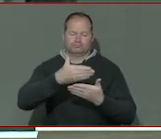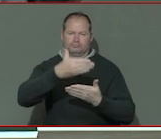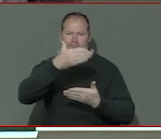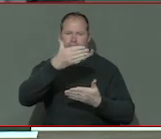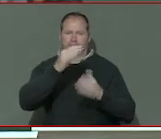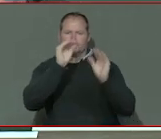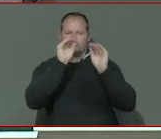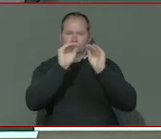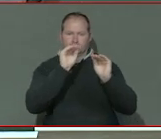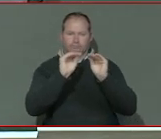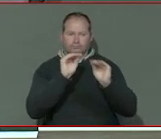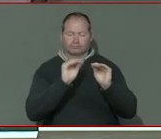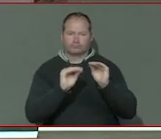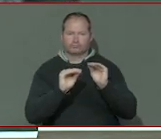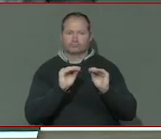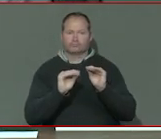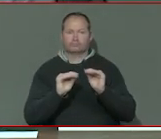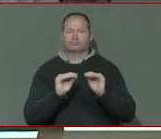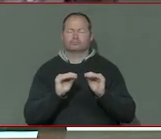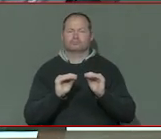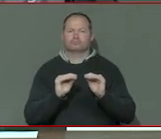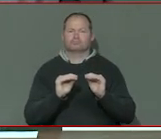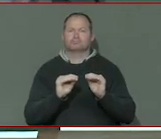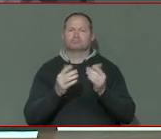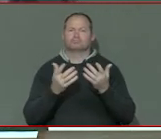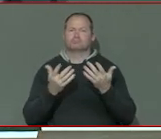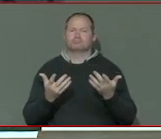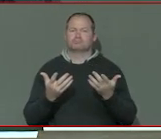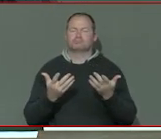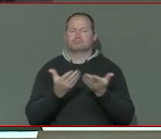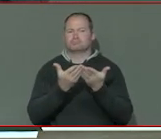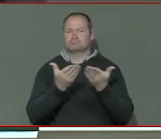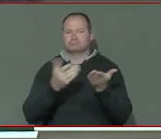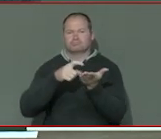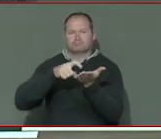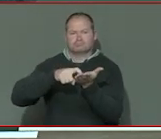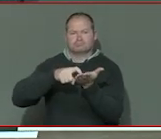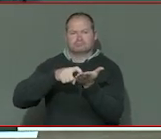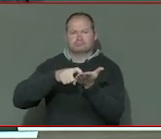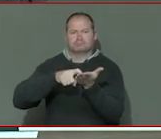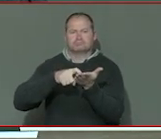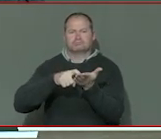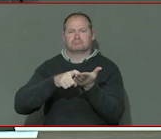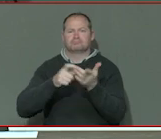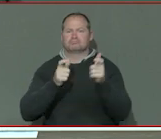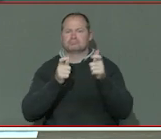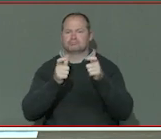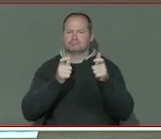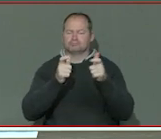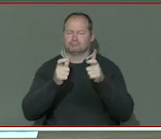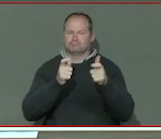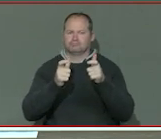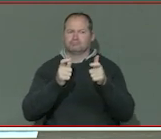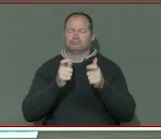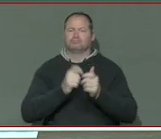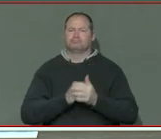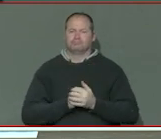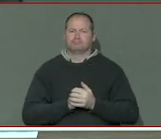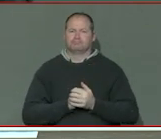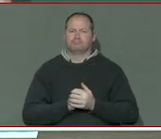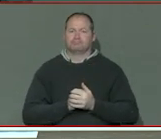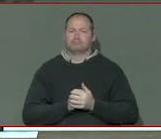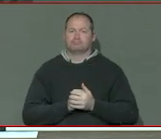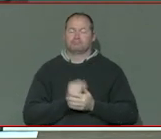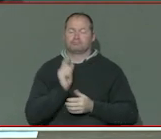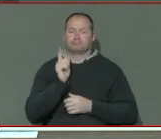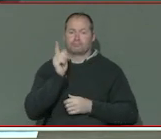debtors control and debtors list. And then if we have time, we will look at the age analysis, how to prepare